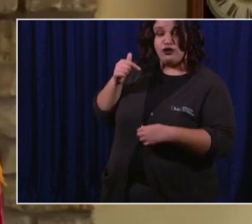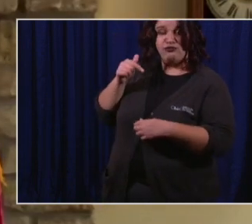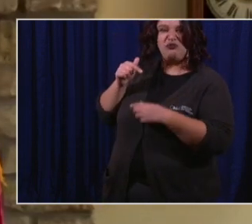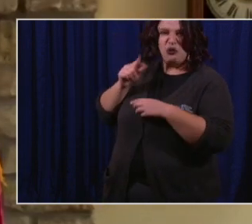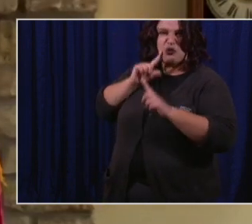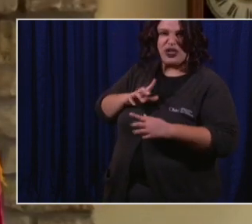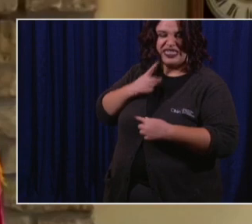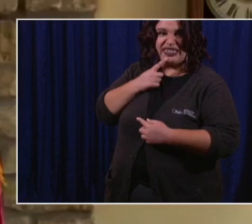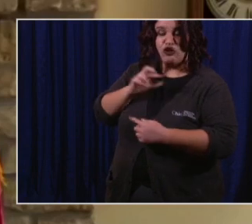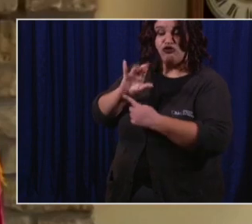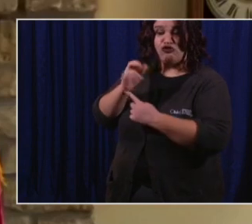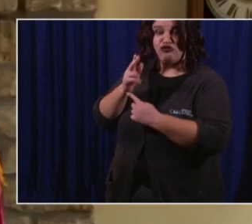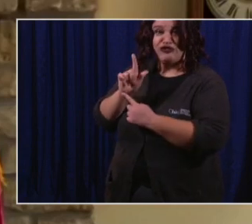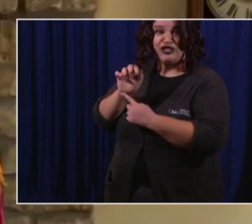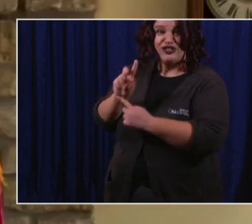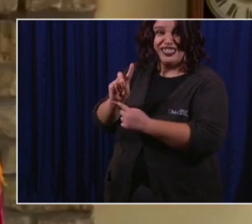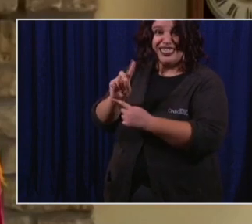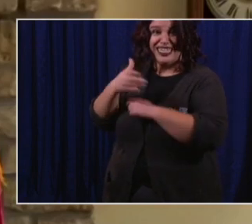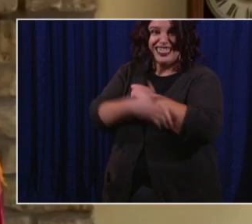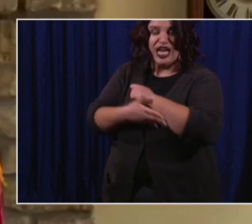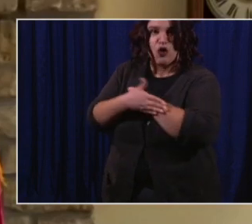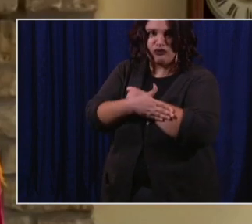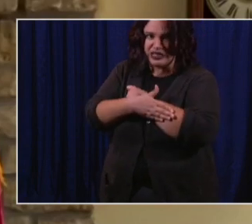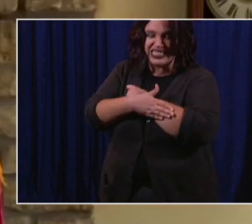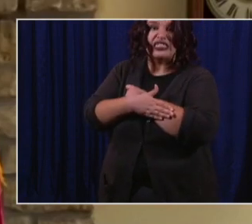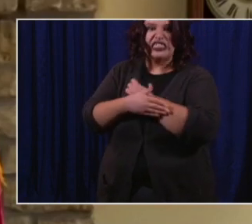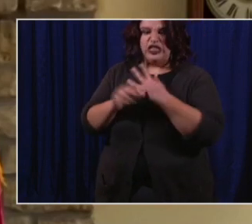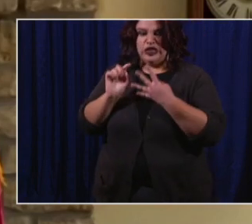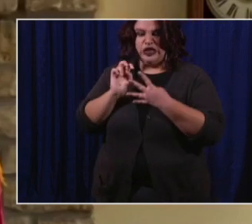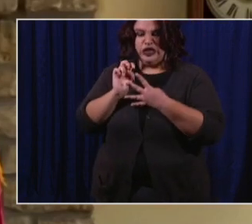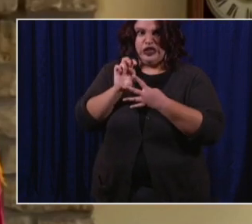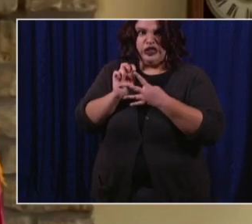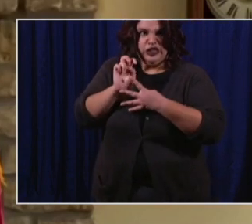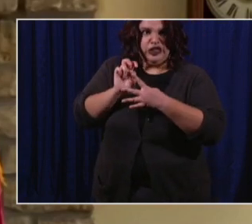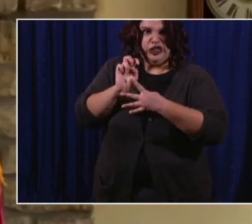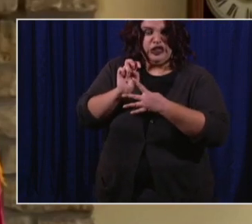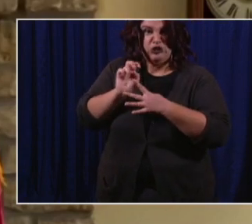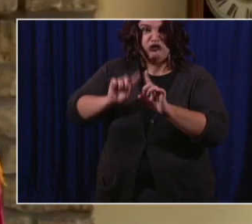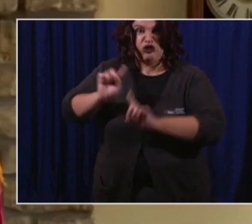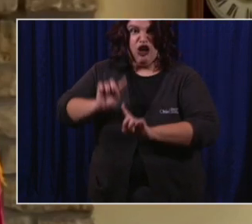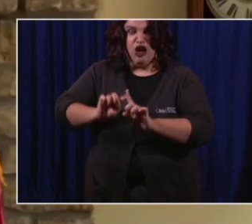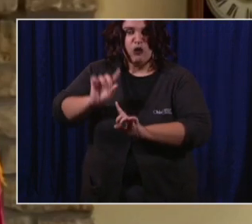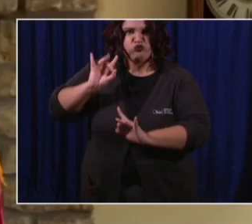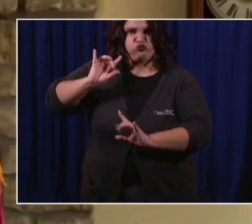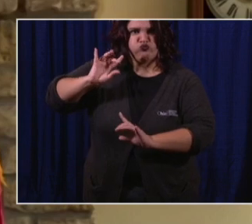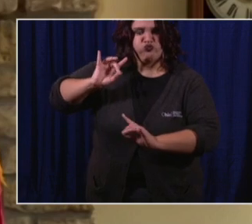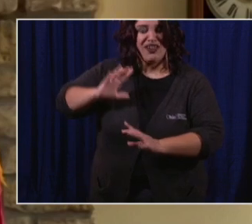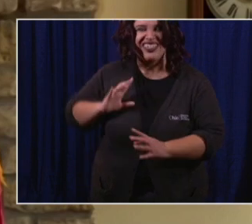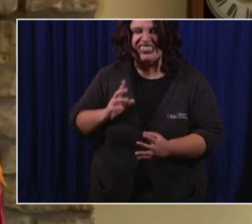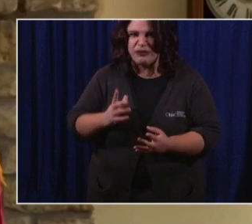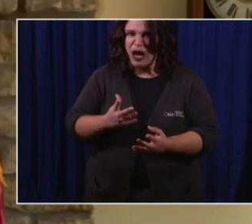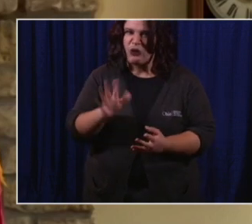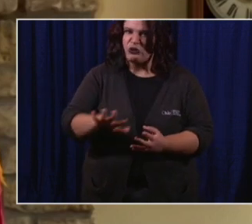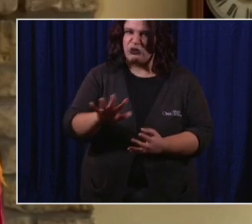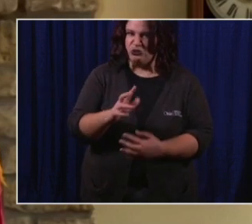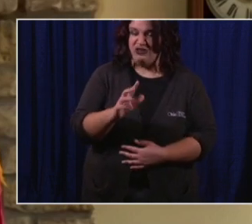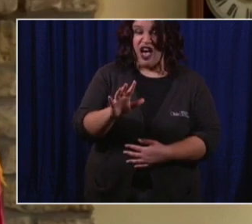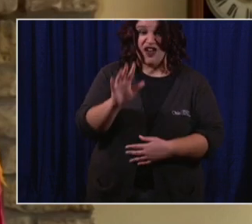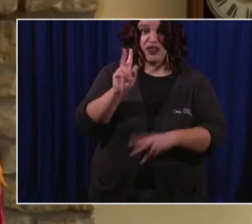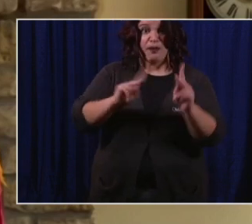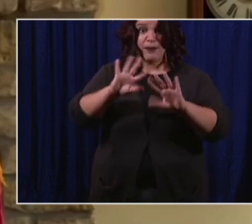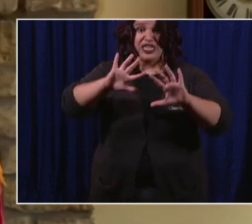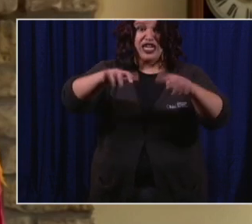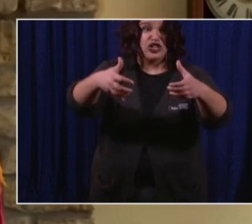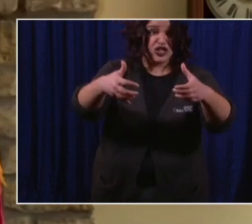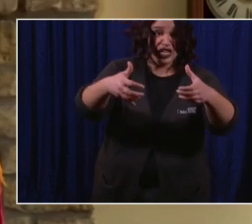on Thursday, despite 0.2% of the population being infected. In July, you